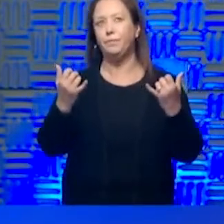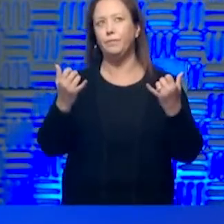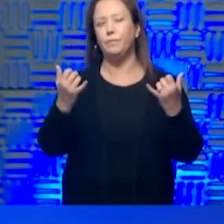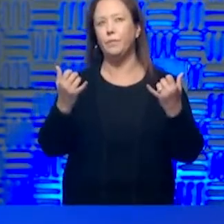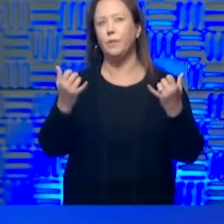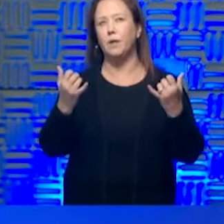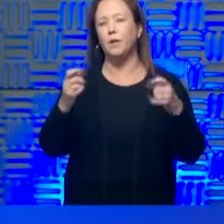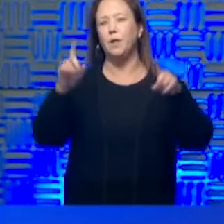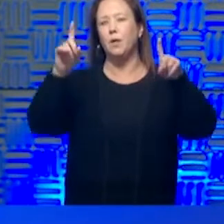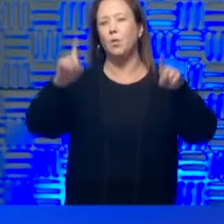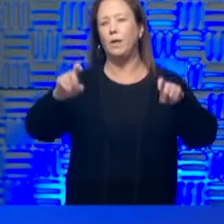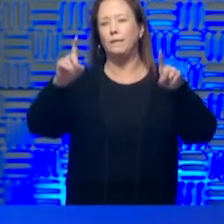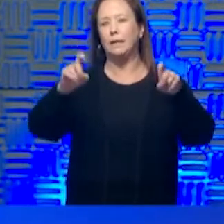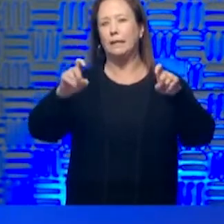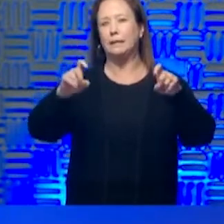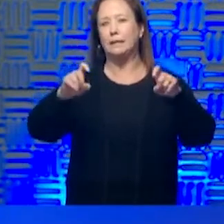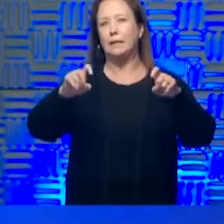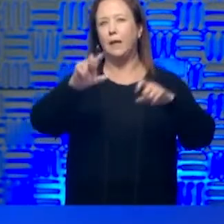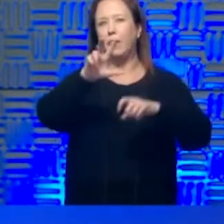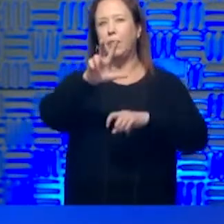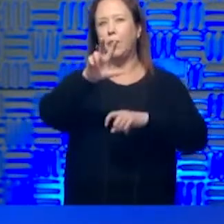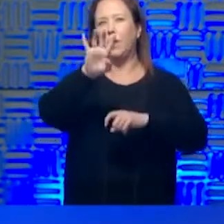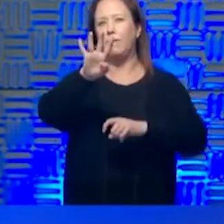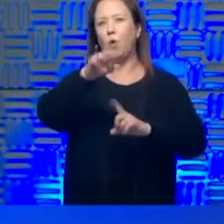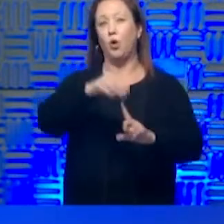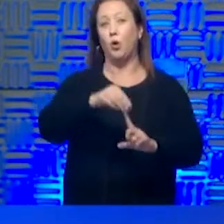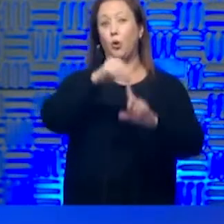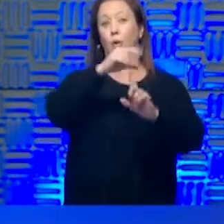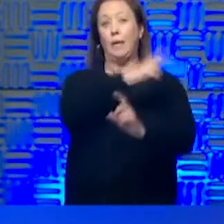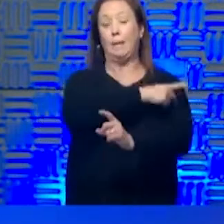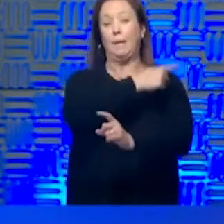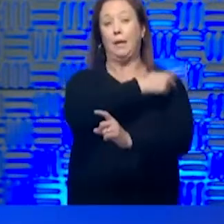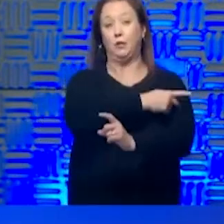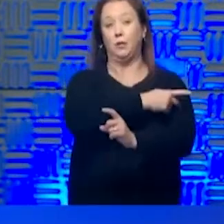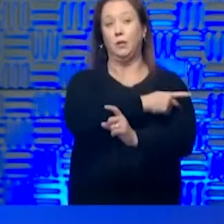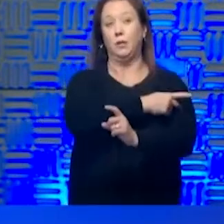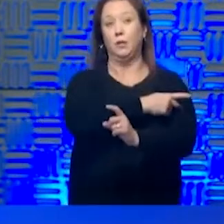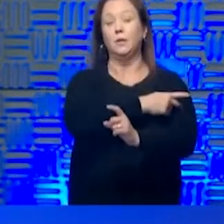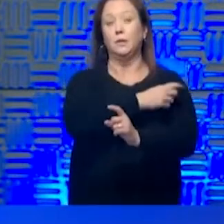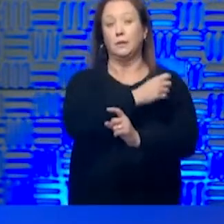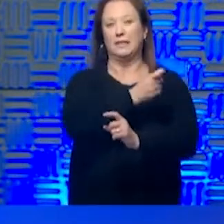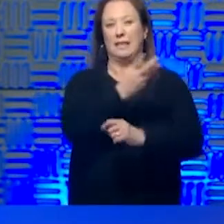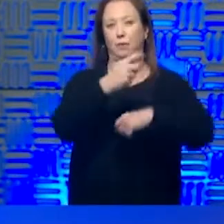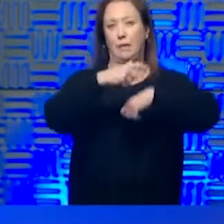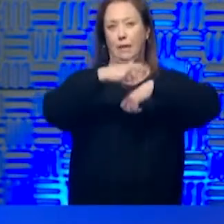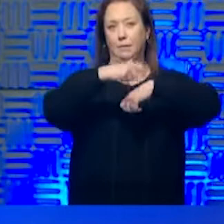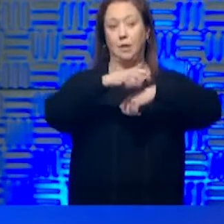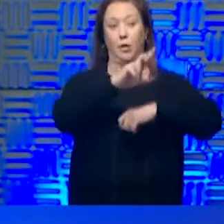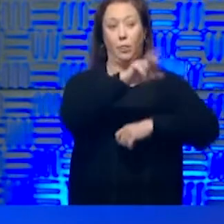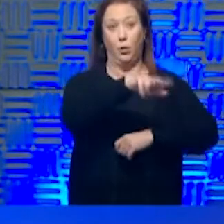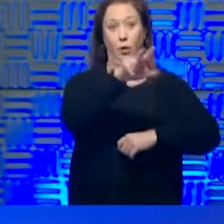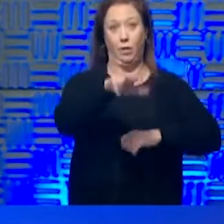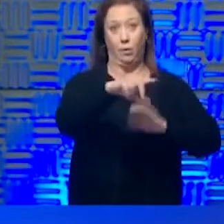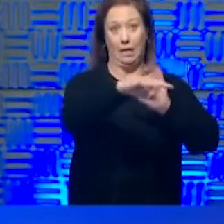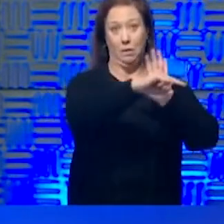have tested at least 34 unique patients more than one time. 33 of those were negative both